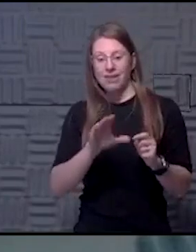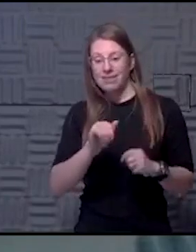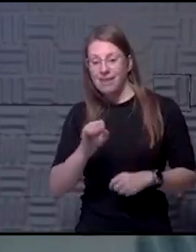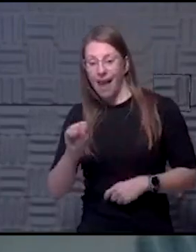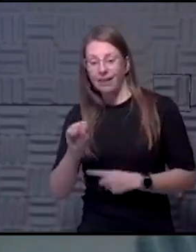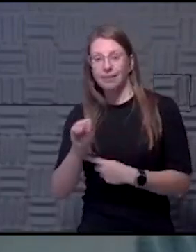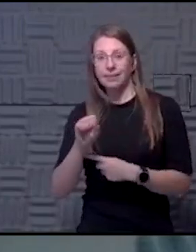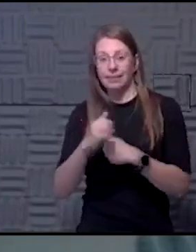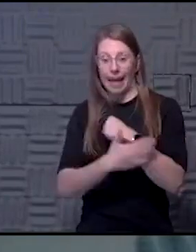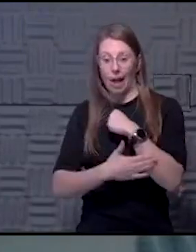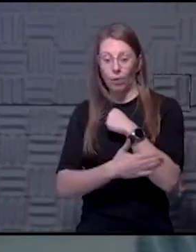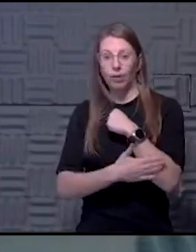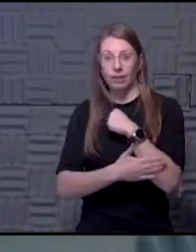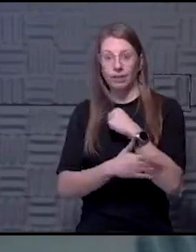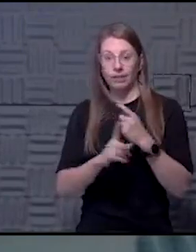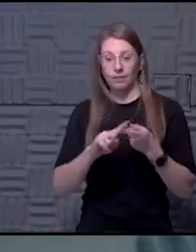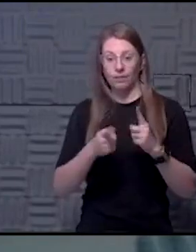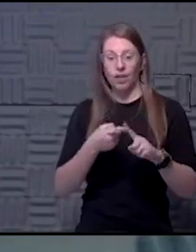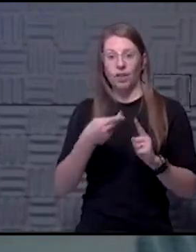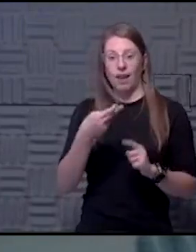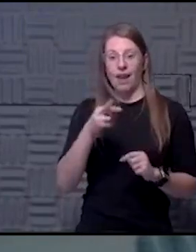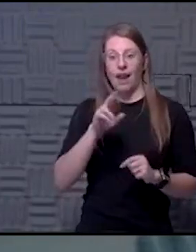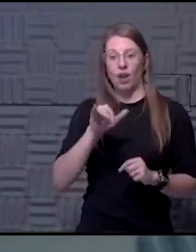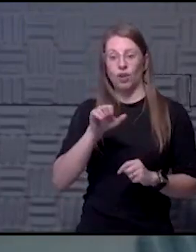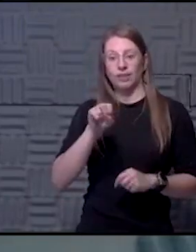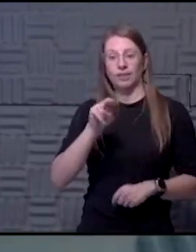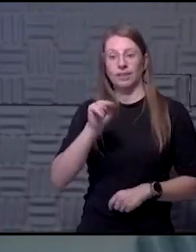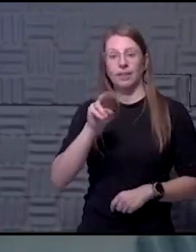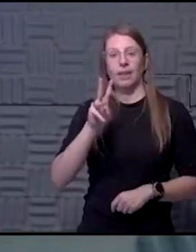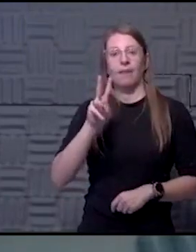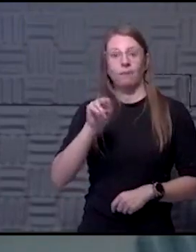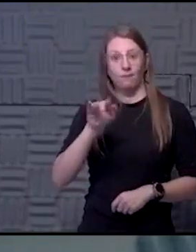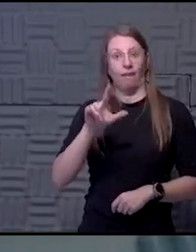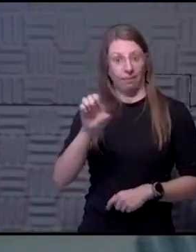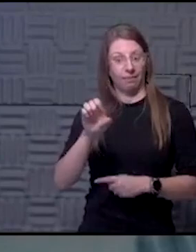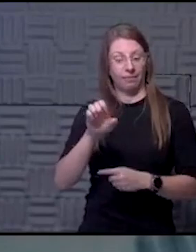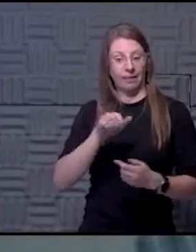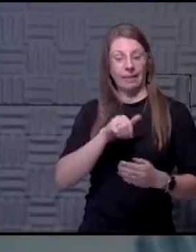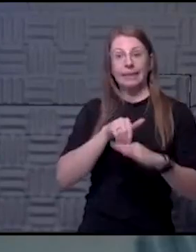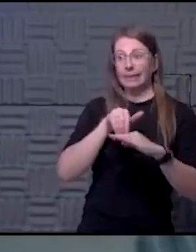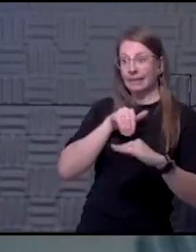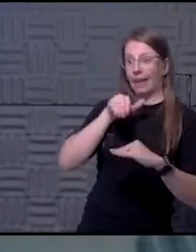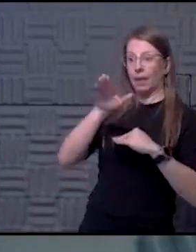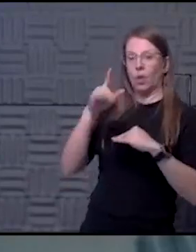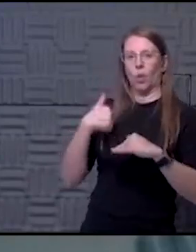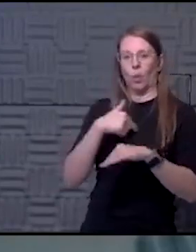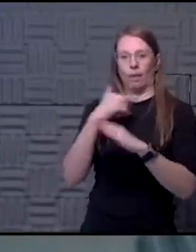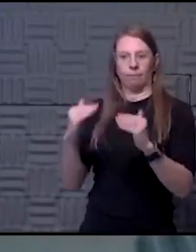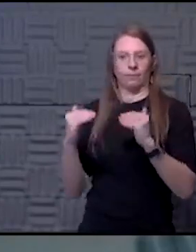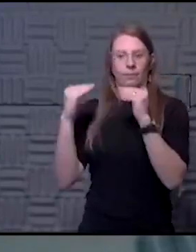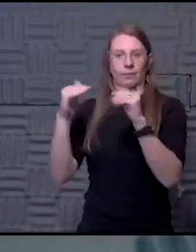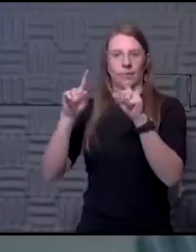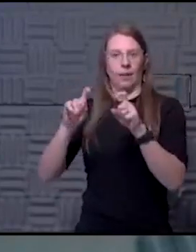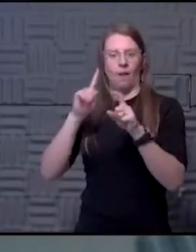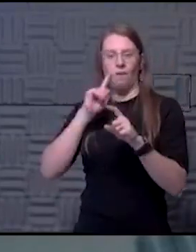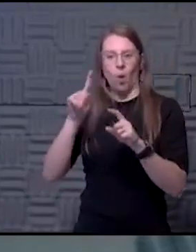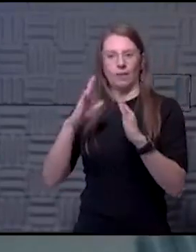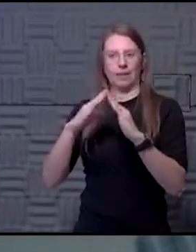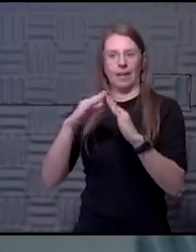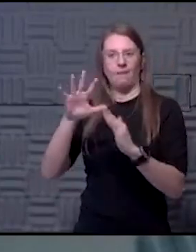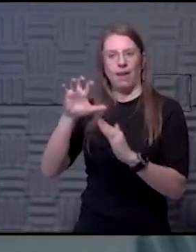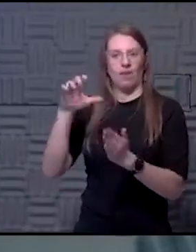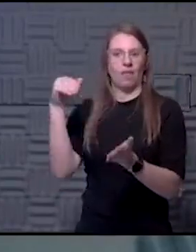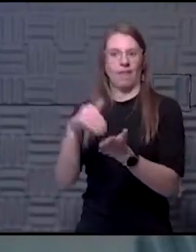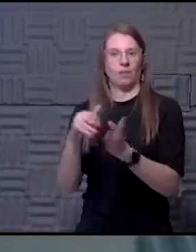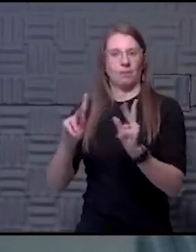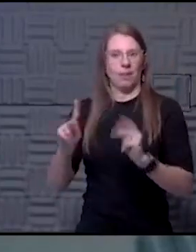County, so our friends in Harrisonville were able to send one up to us so we could help do enhanced testing for a city of 500,000 people. I mean, those are